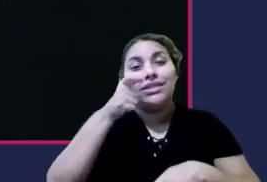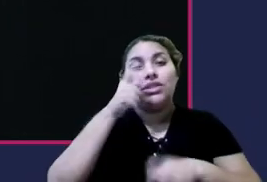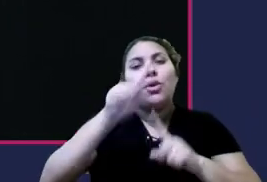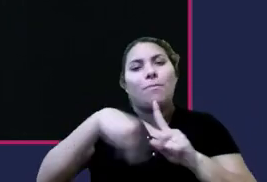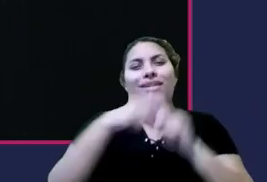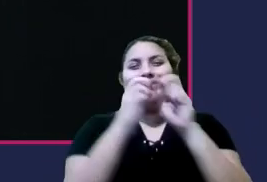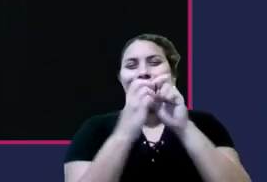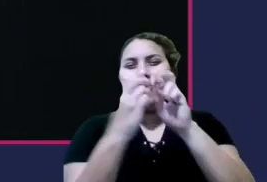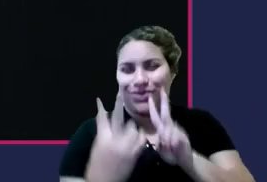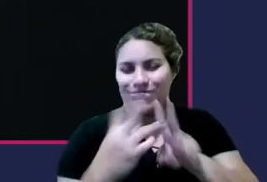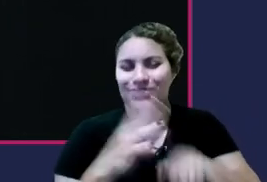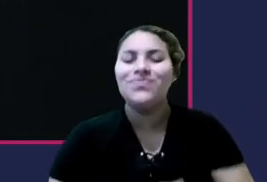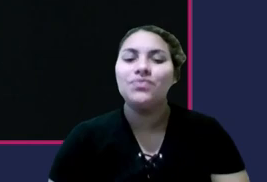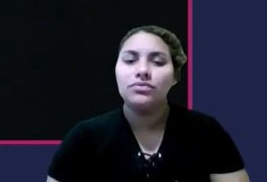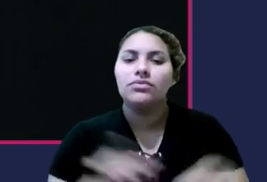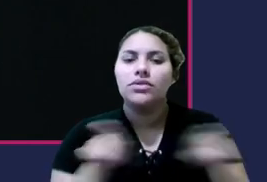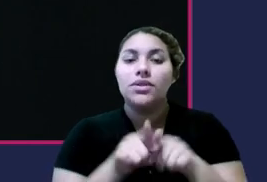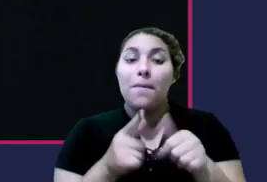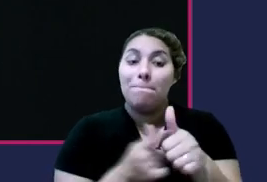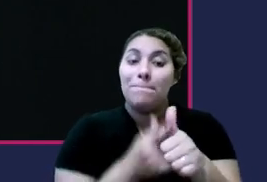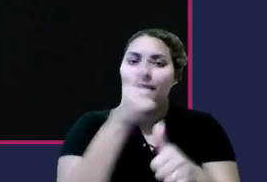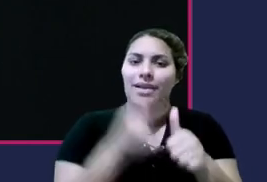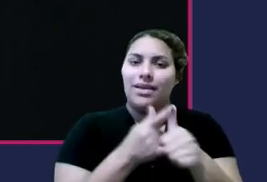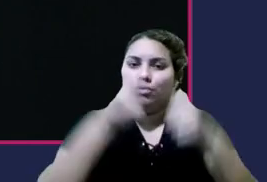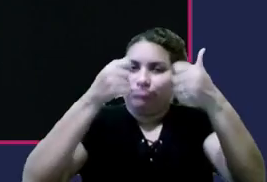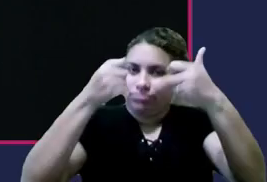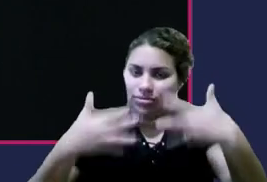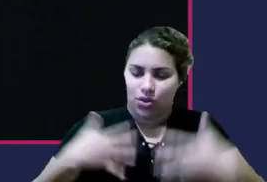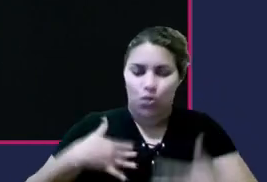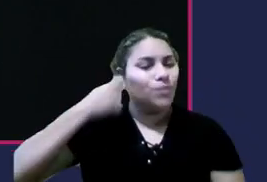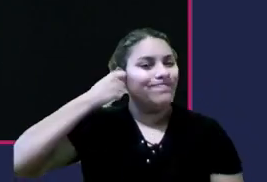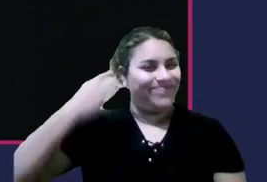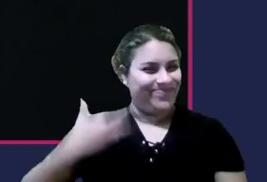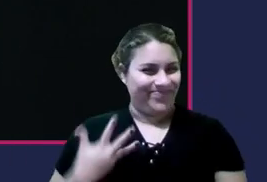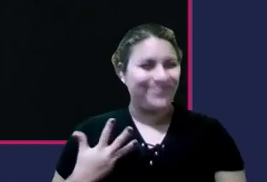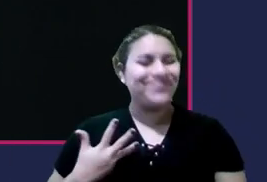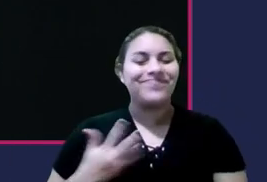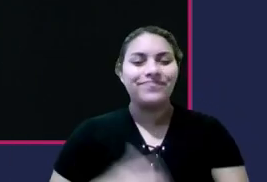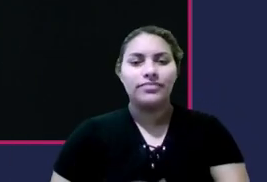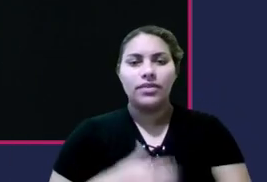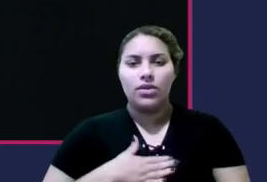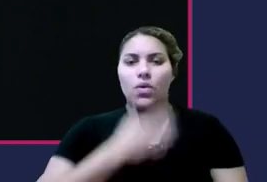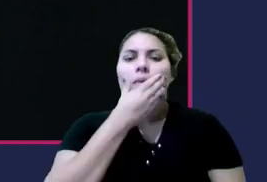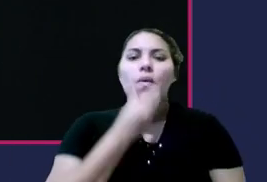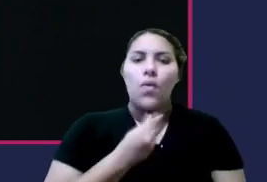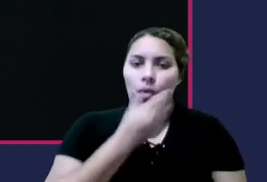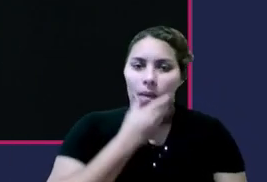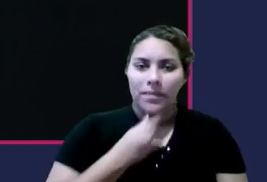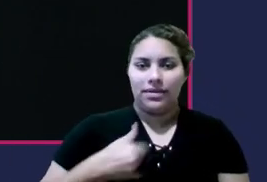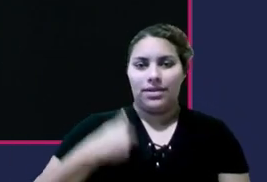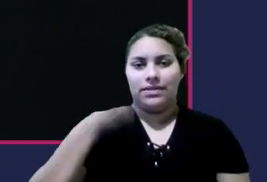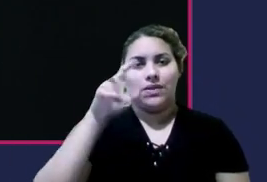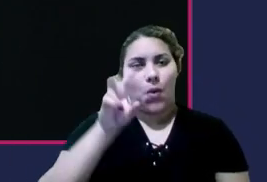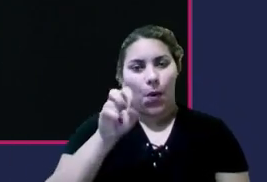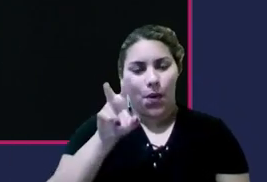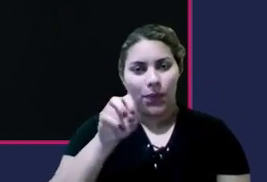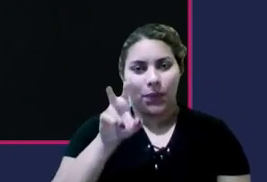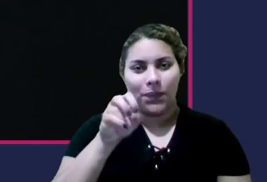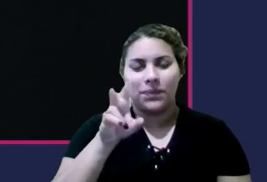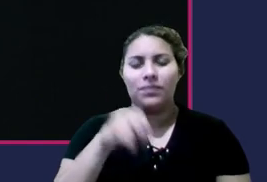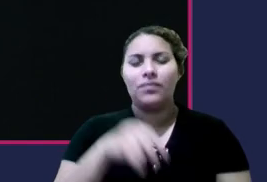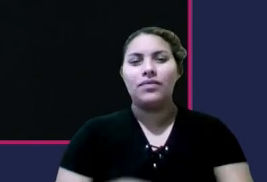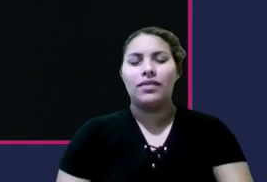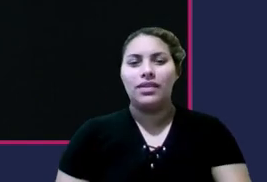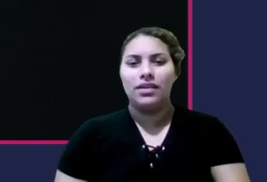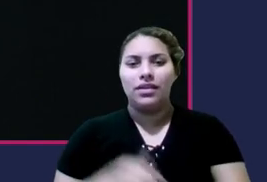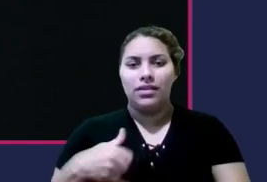are in here and watching us from home. First, a brief self-description. I am male,